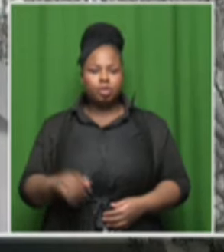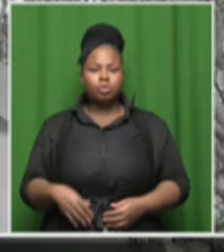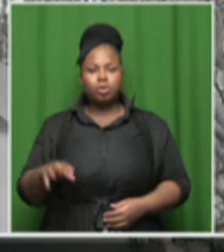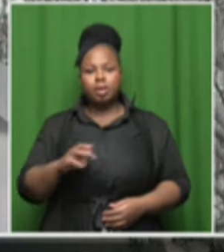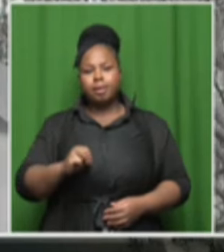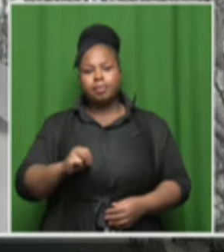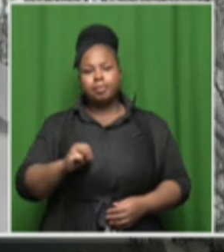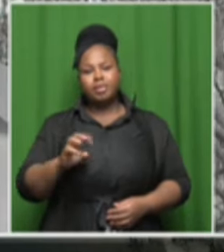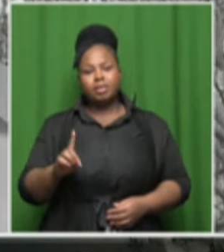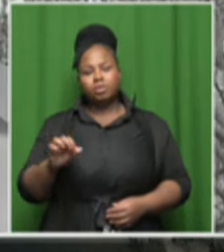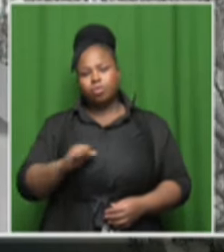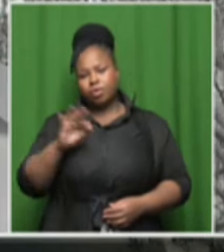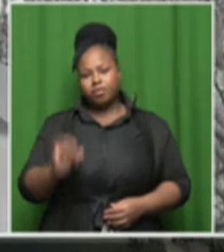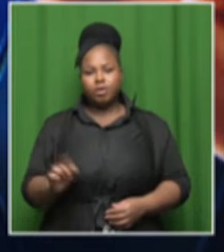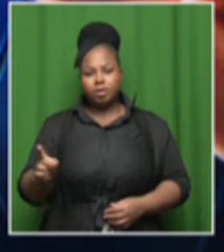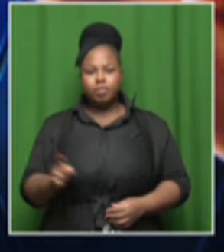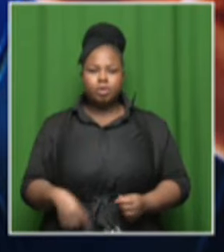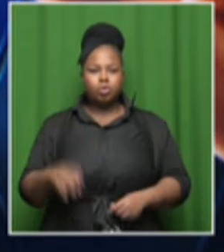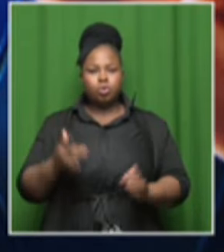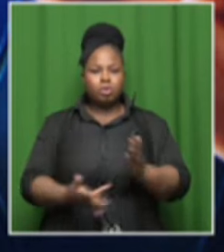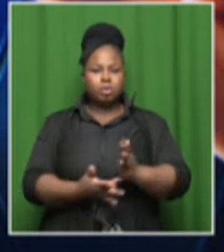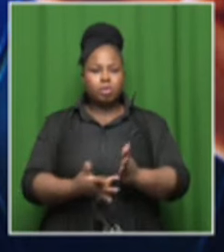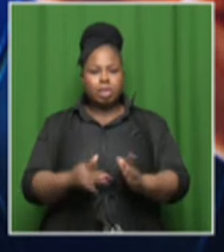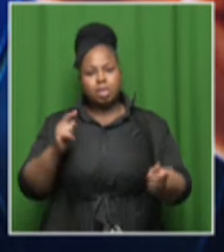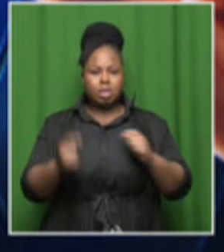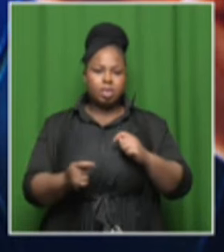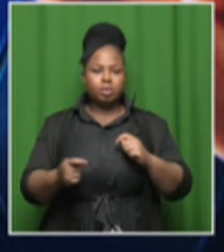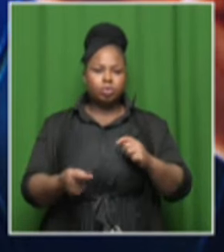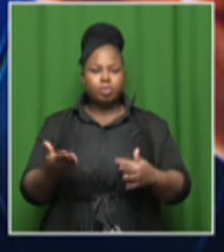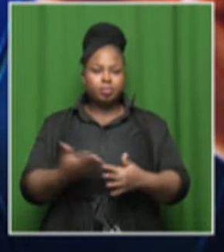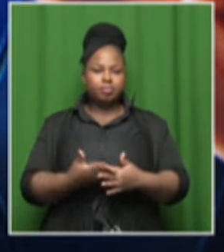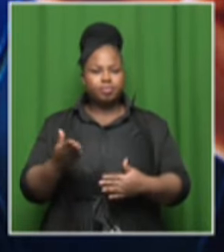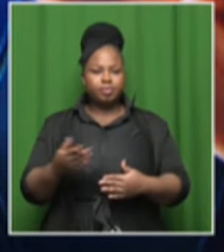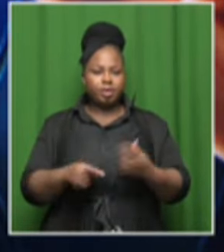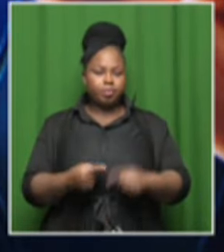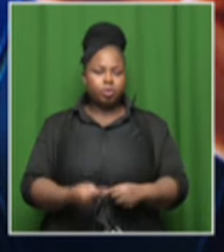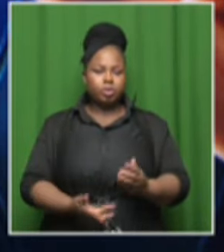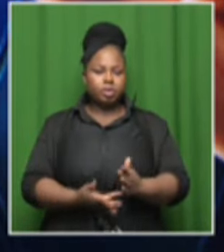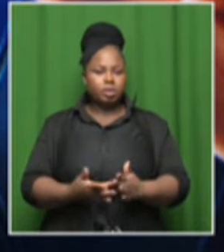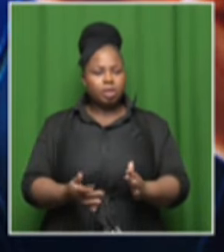Africa, weighing in this Freedom Month. We're exploring digital transformation, bridging the gaps regarding